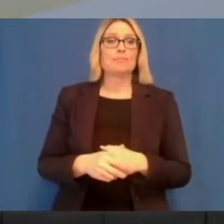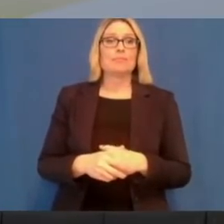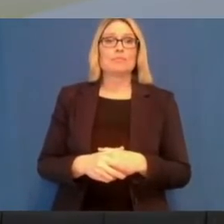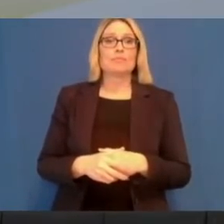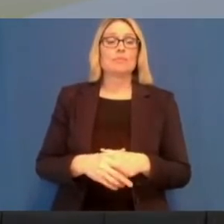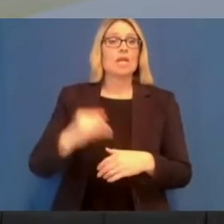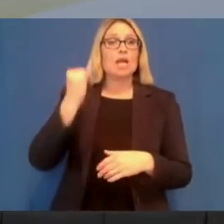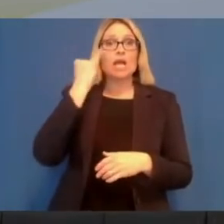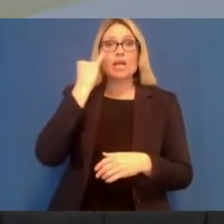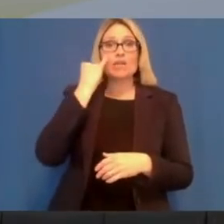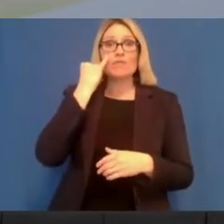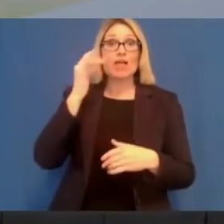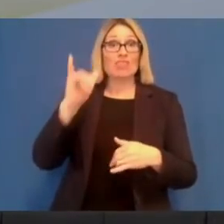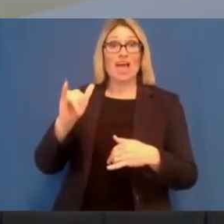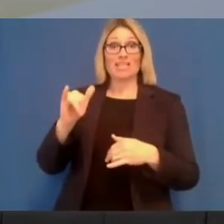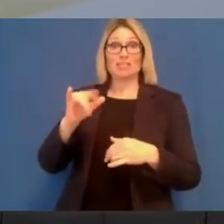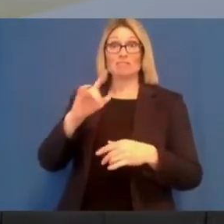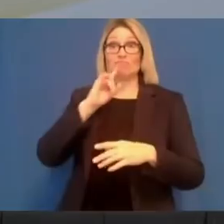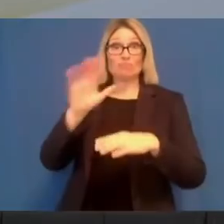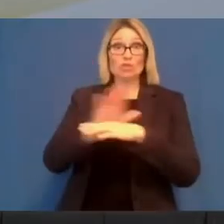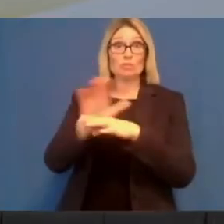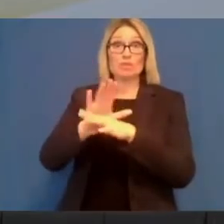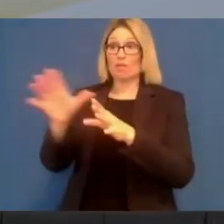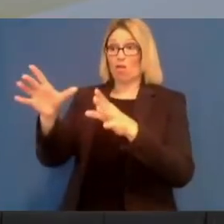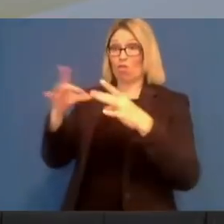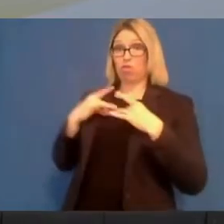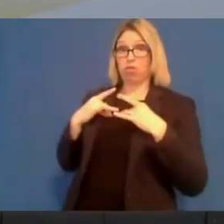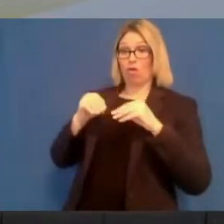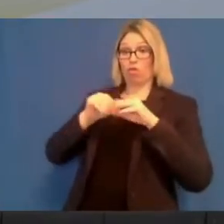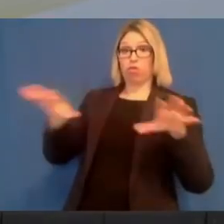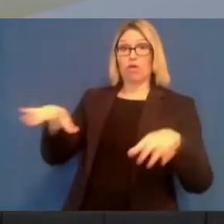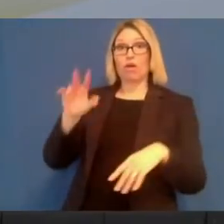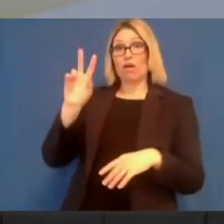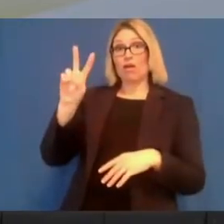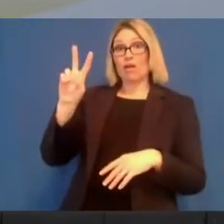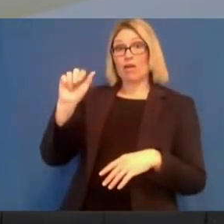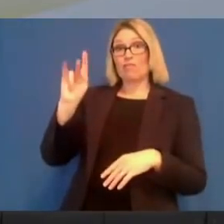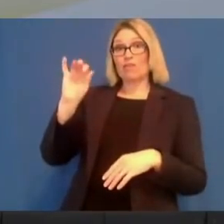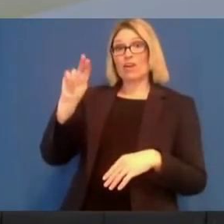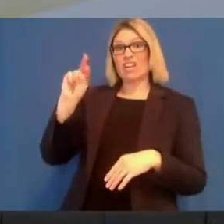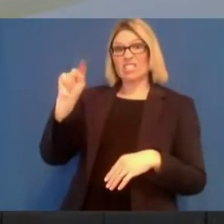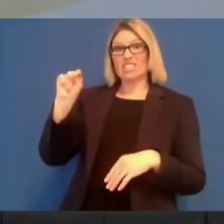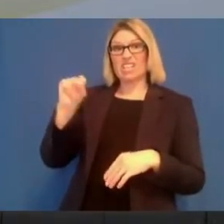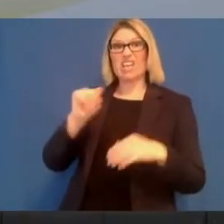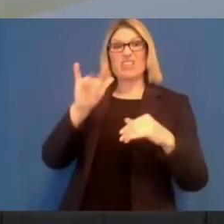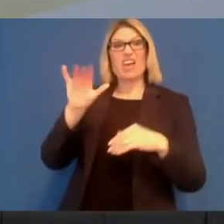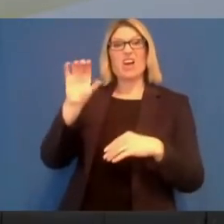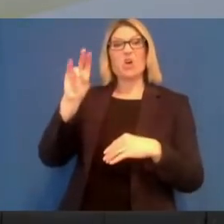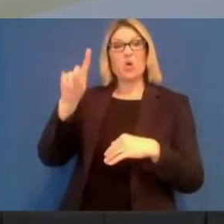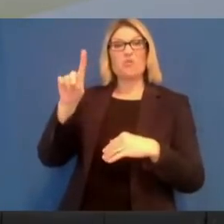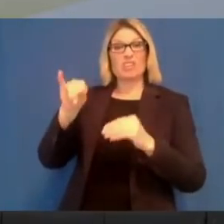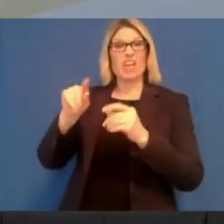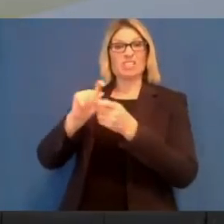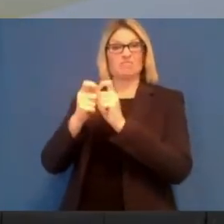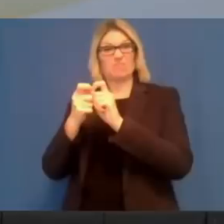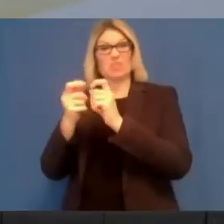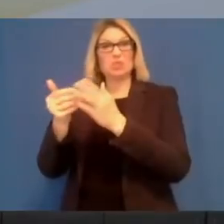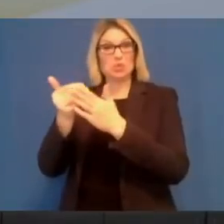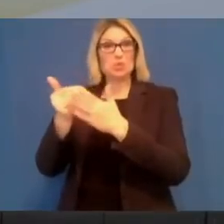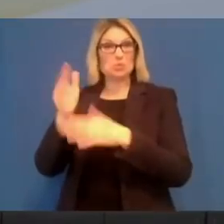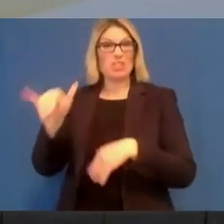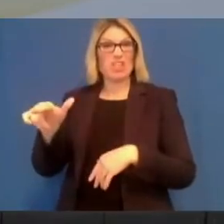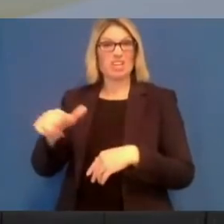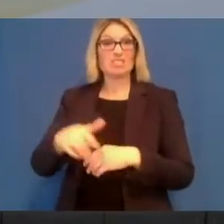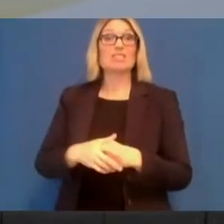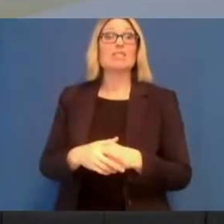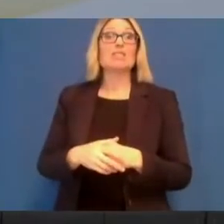up dealing with a variant. So it's, I think it's just a reminder. I think most places are doing it,